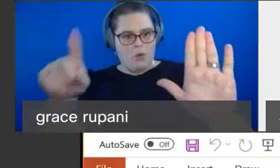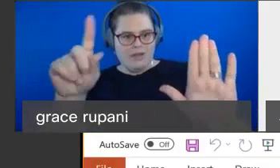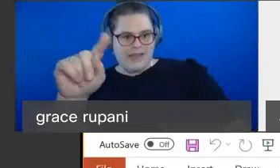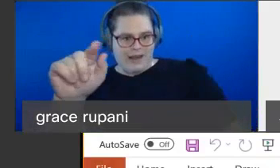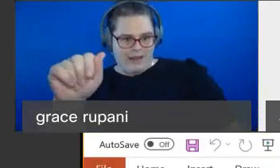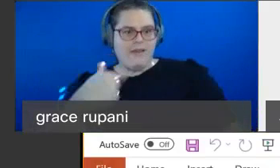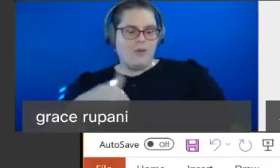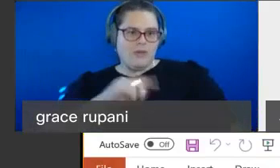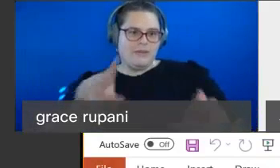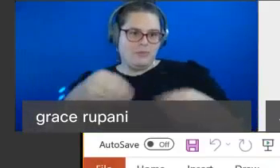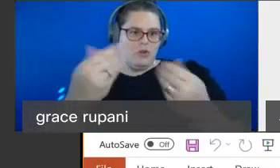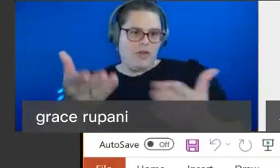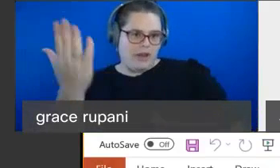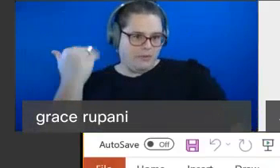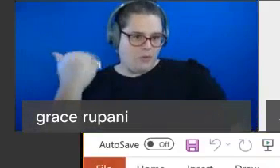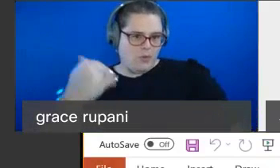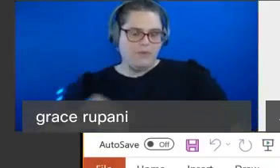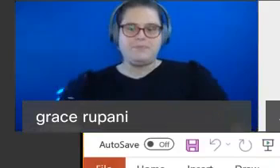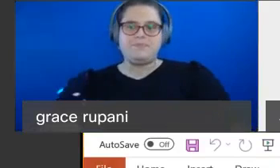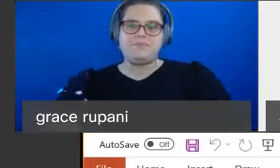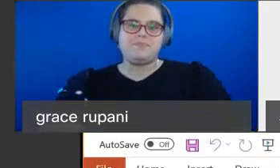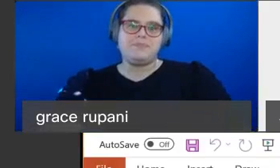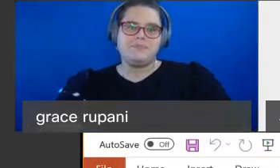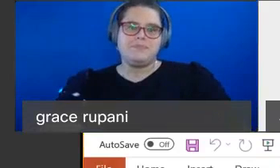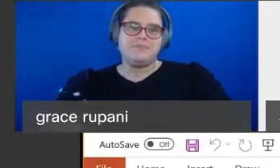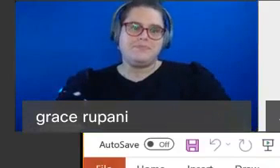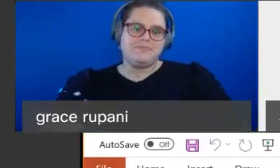before. Um, so,